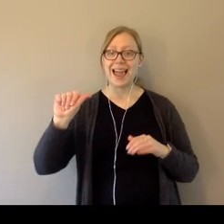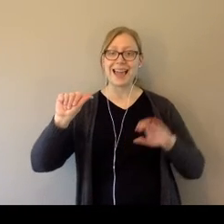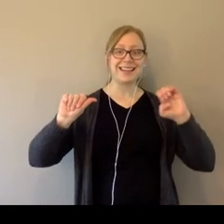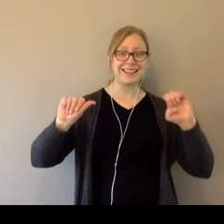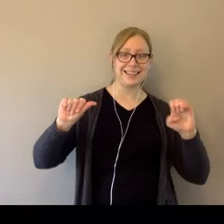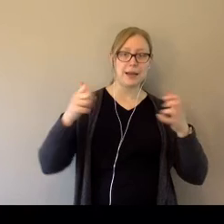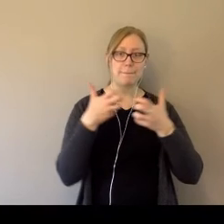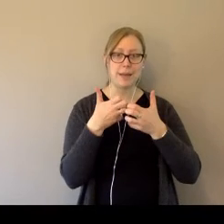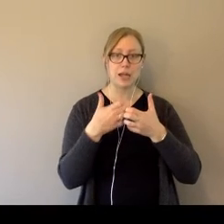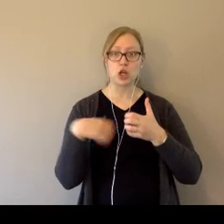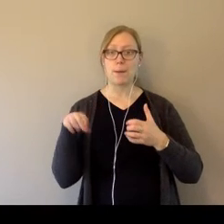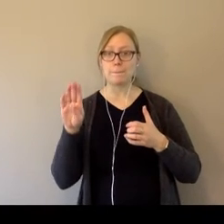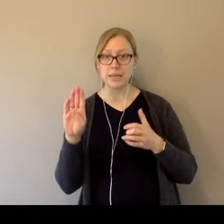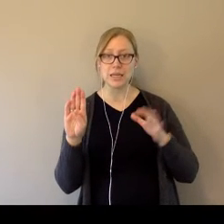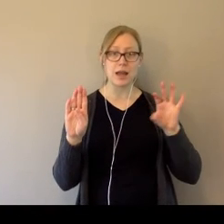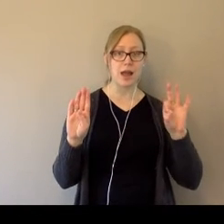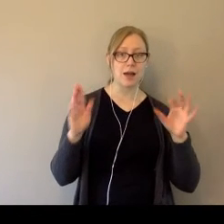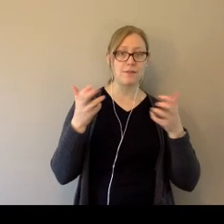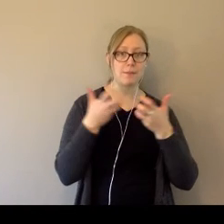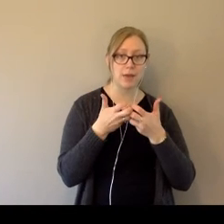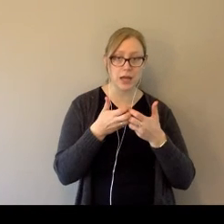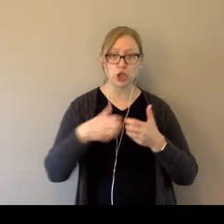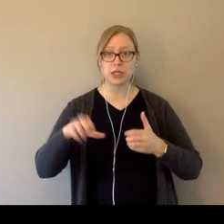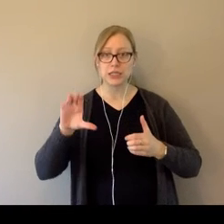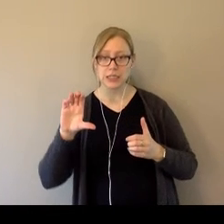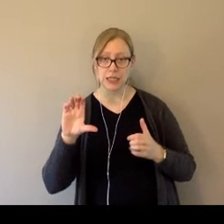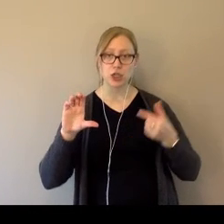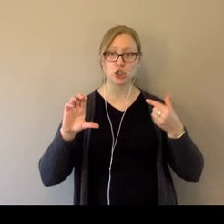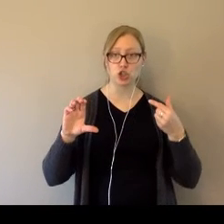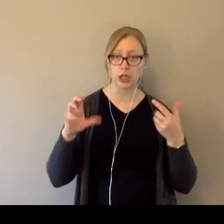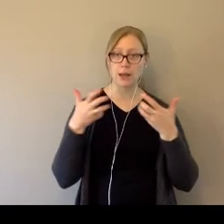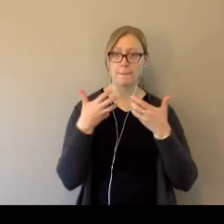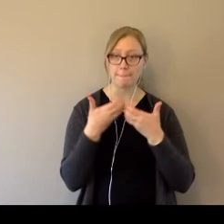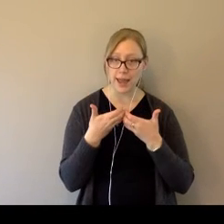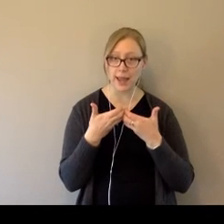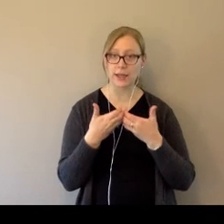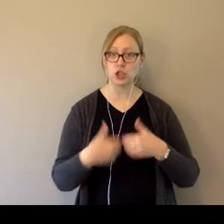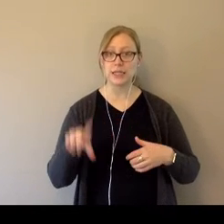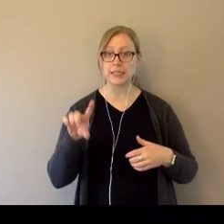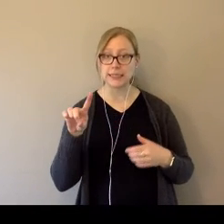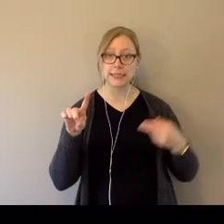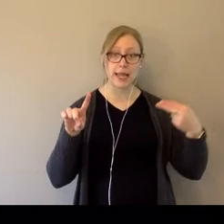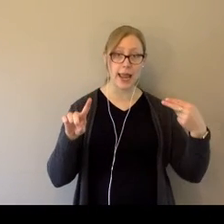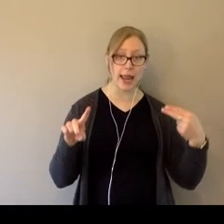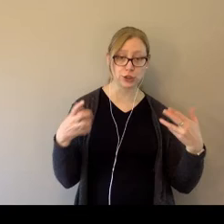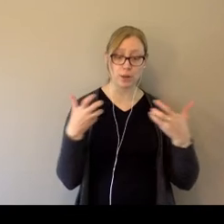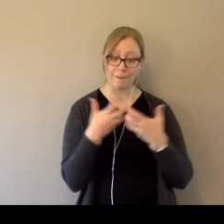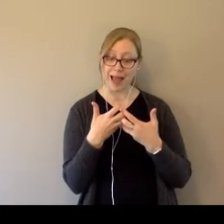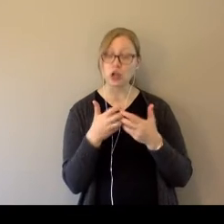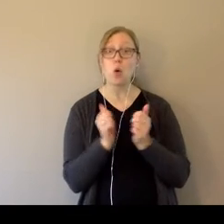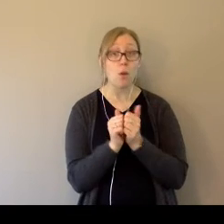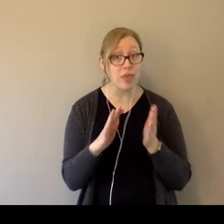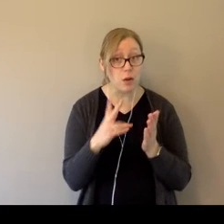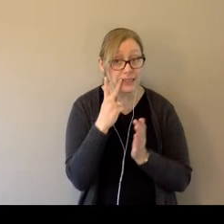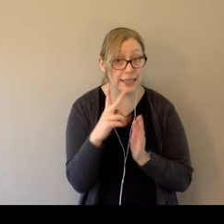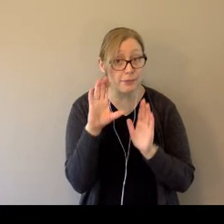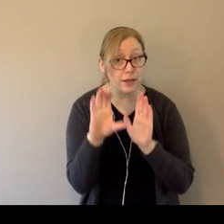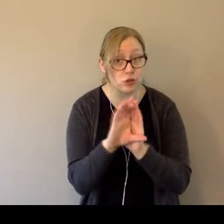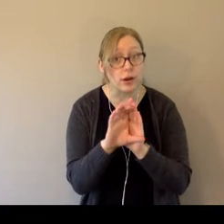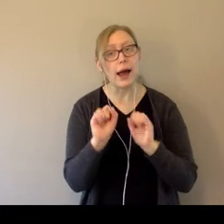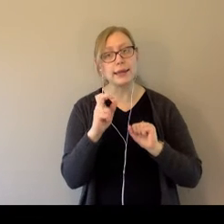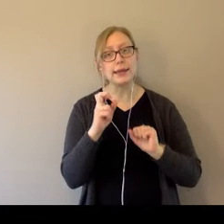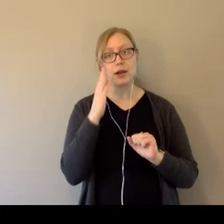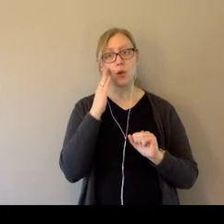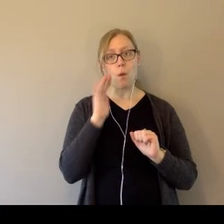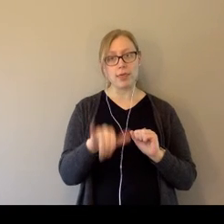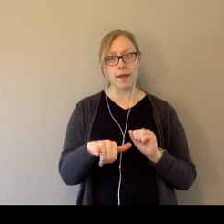the picture. And so the two things that are true are all the angles are congruent. So A is congruent to E,